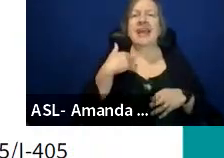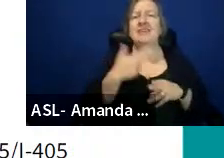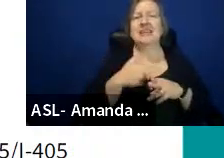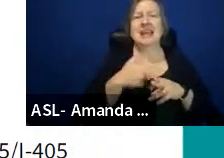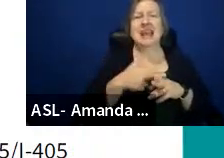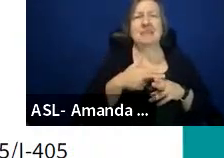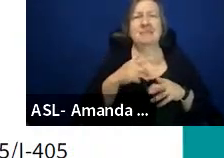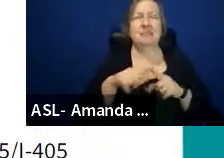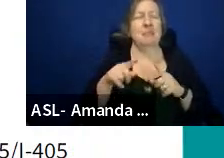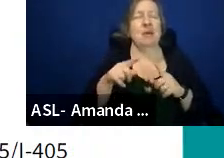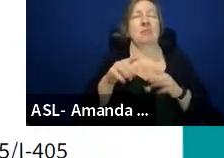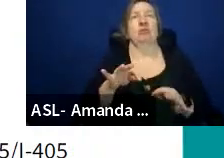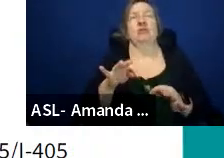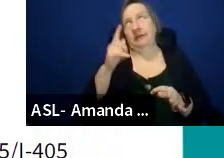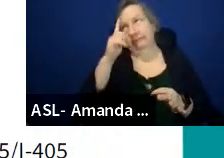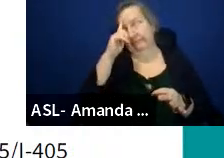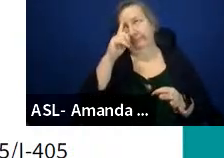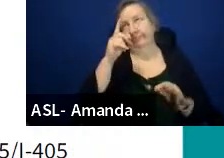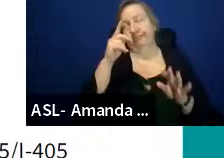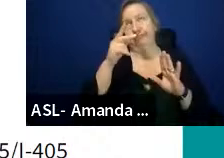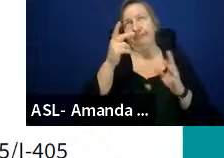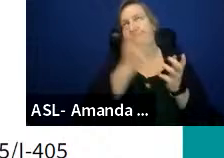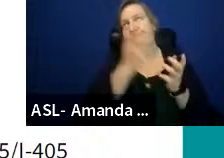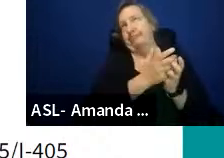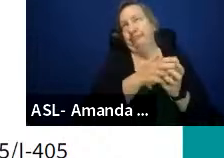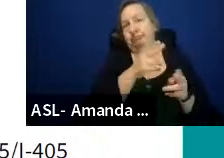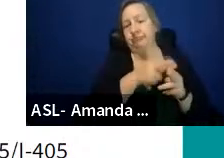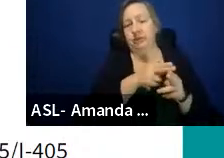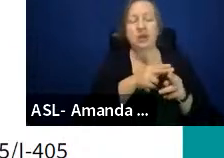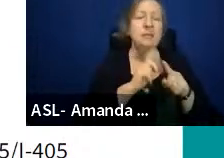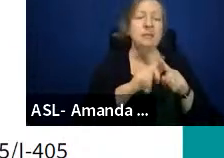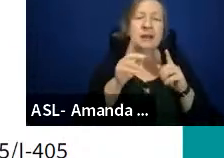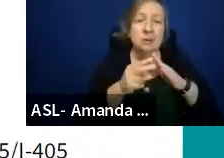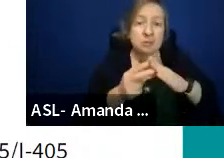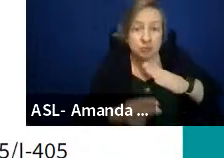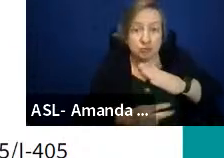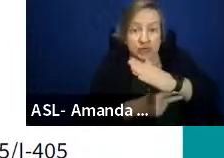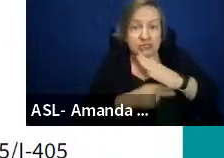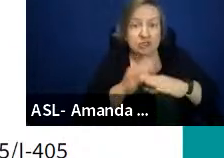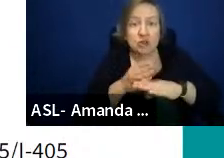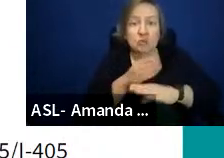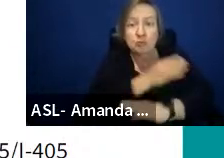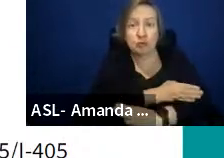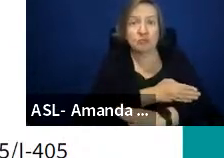it made perfect sense. And anyway, do the bridge improvements, particularly if we don't